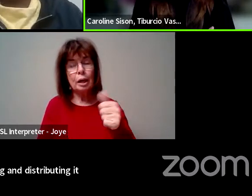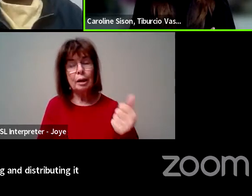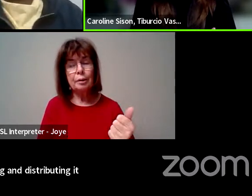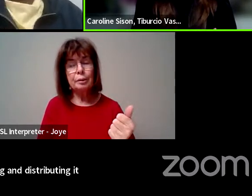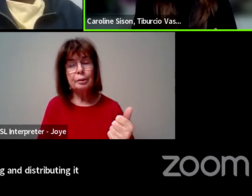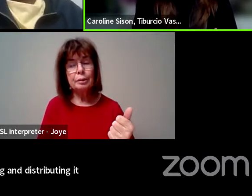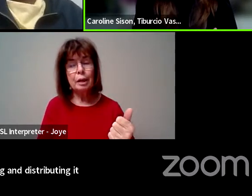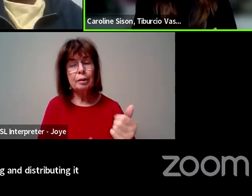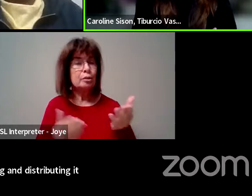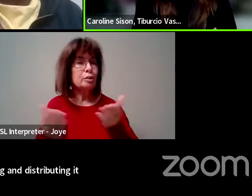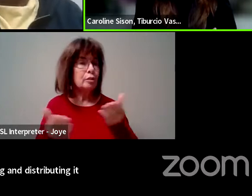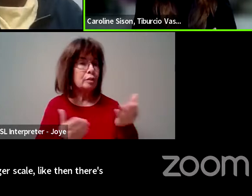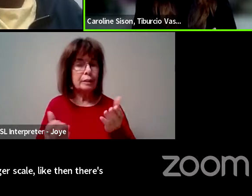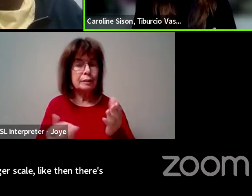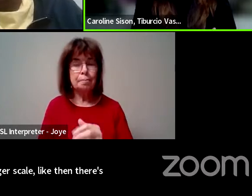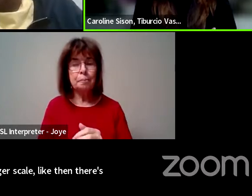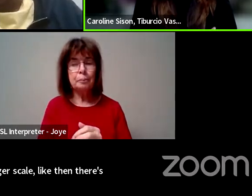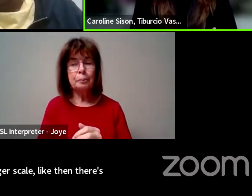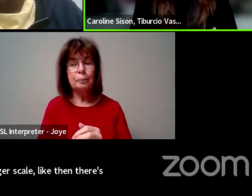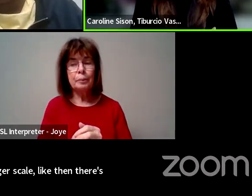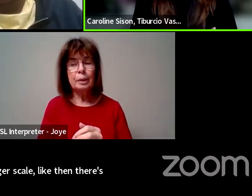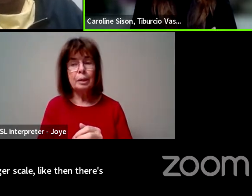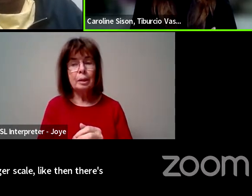to other services and resources as well.